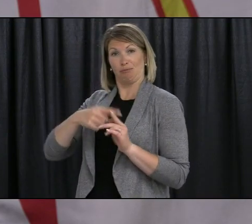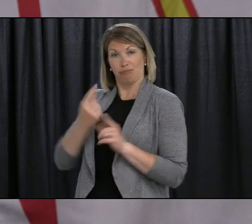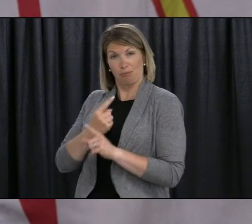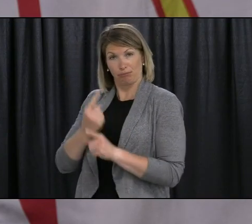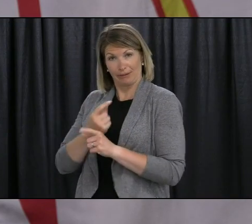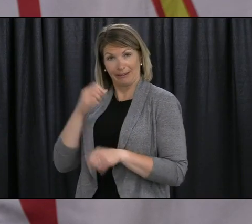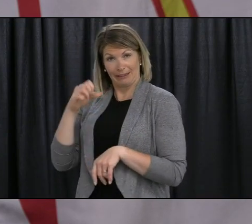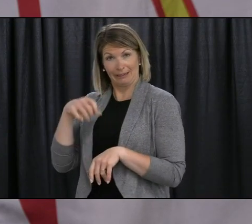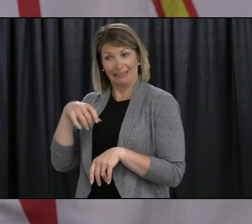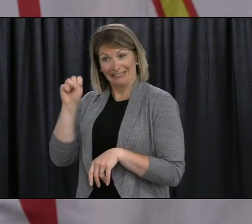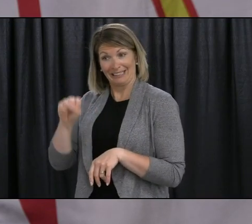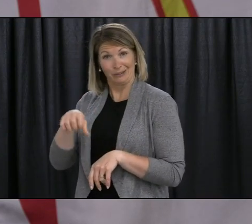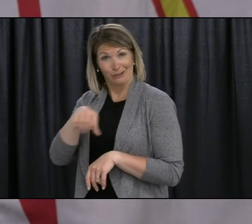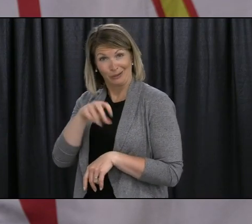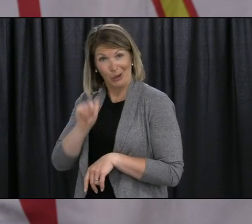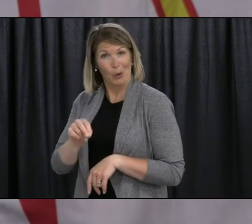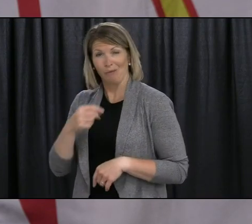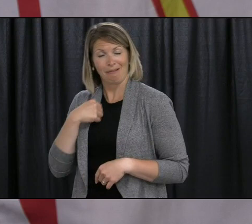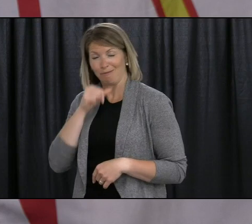but